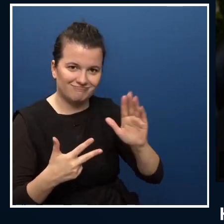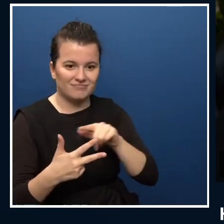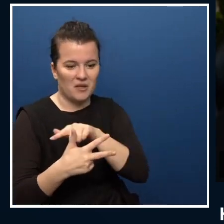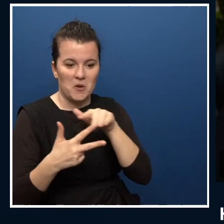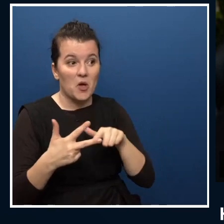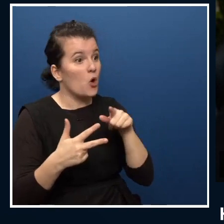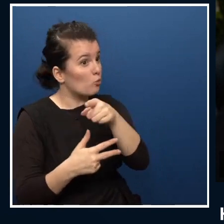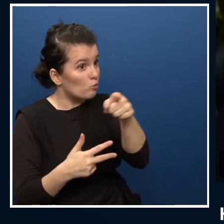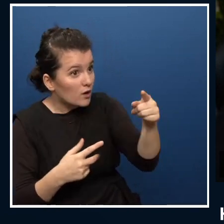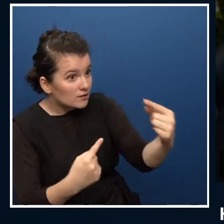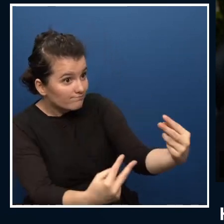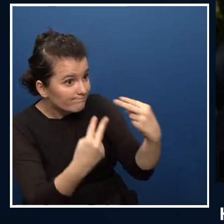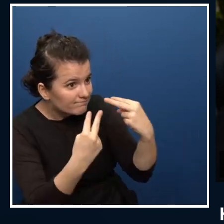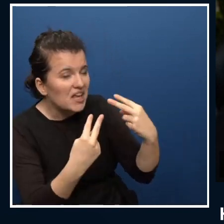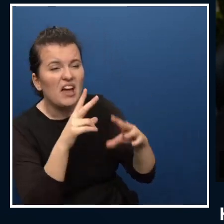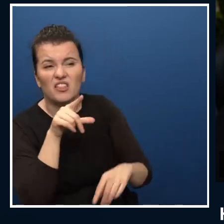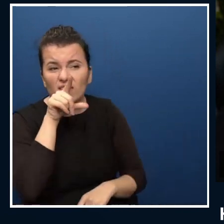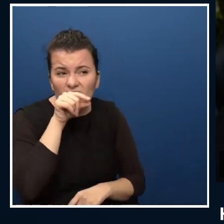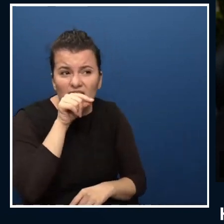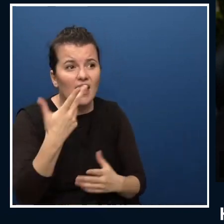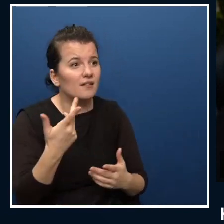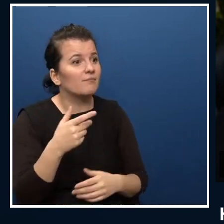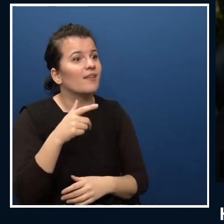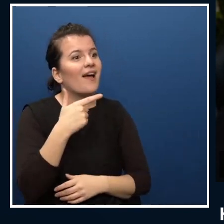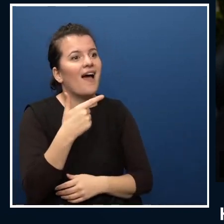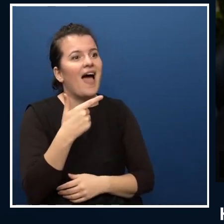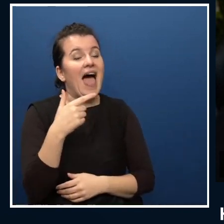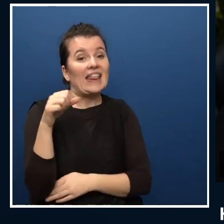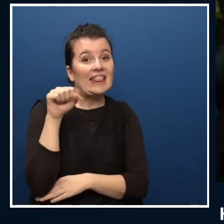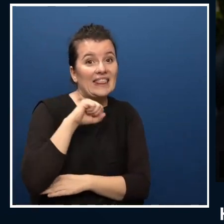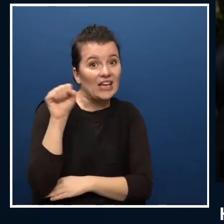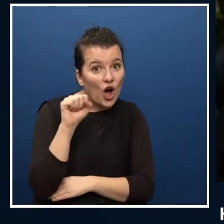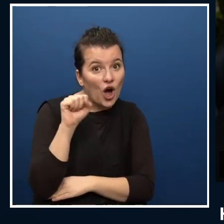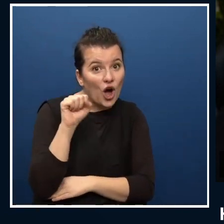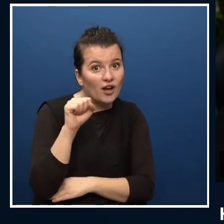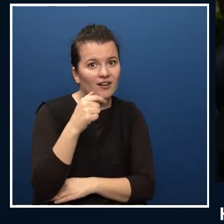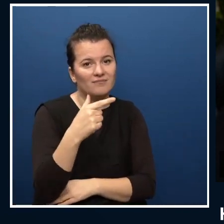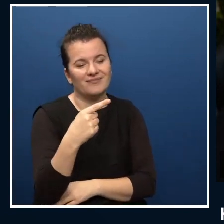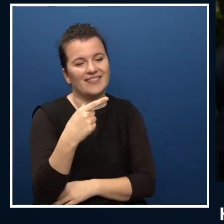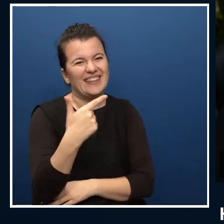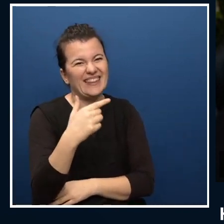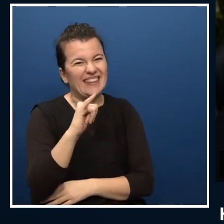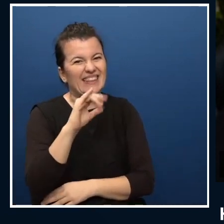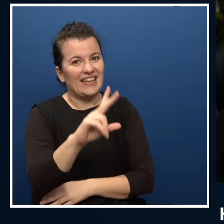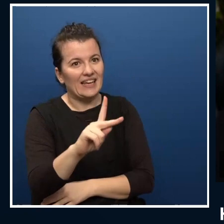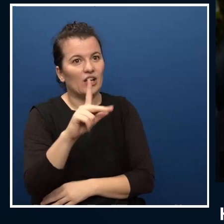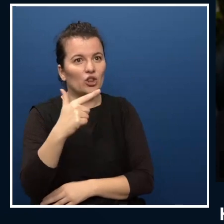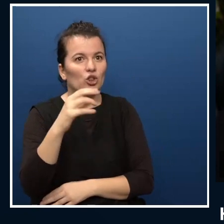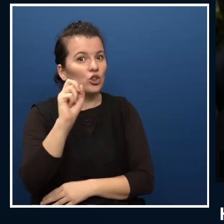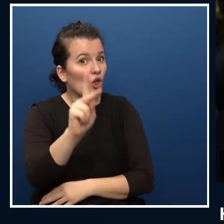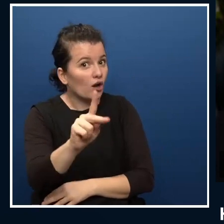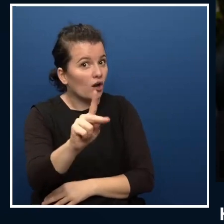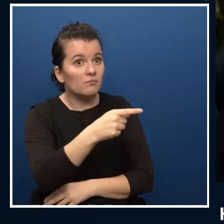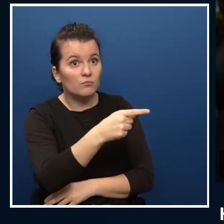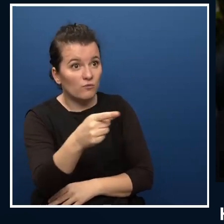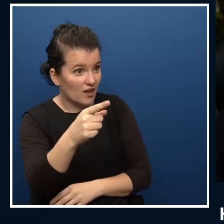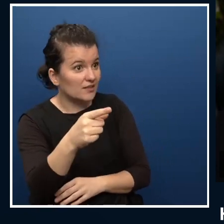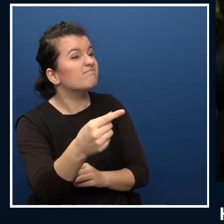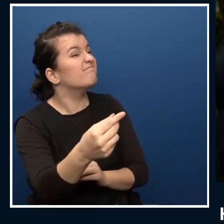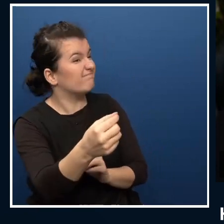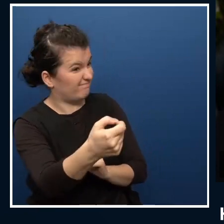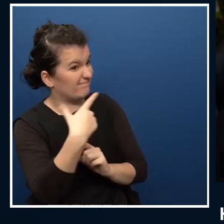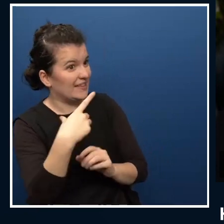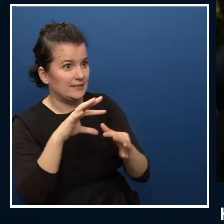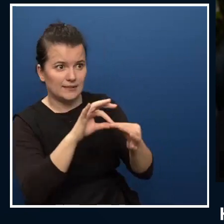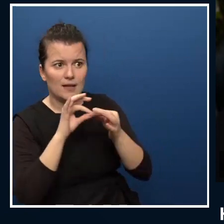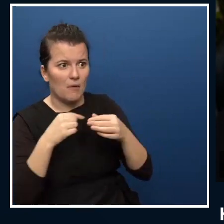and TikTok. Hey, I started a TikTok because the young people, they love the TikTok. So I'm a huge TikTok star now. I've been on there for